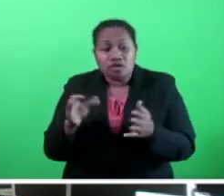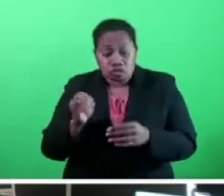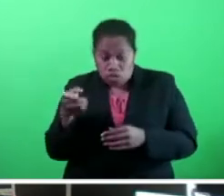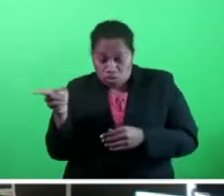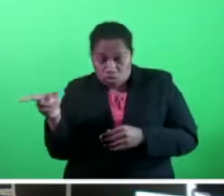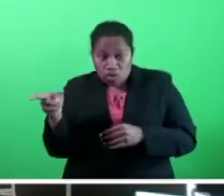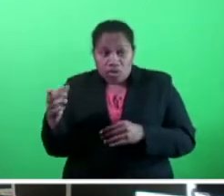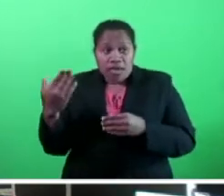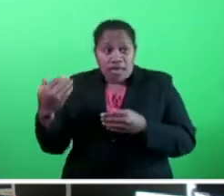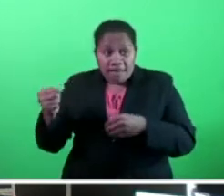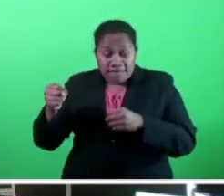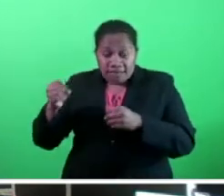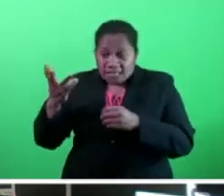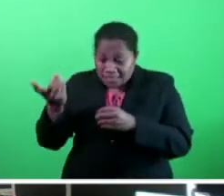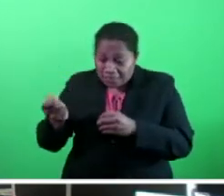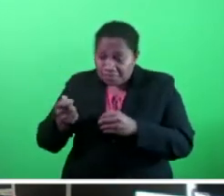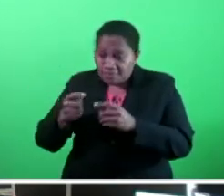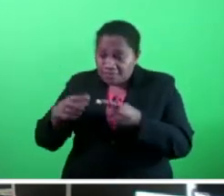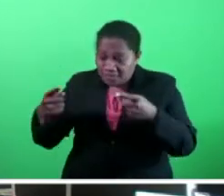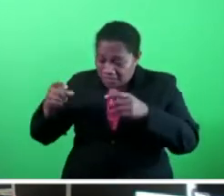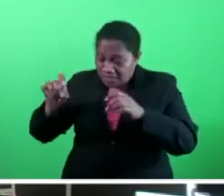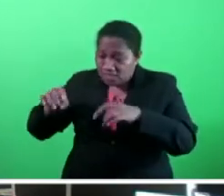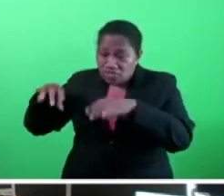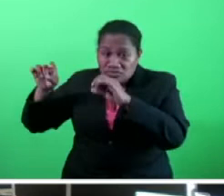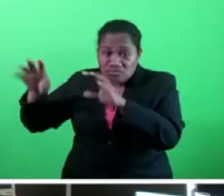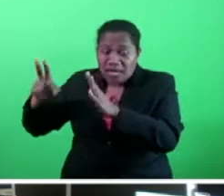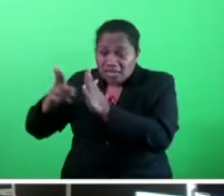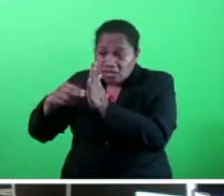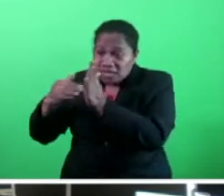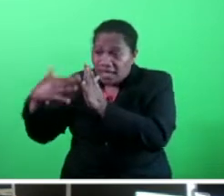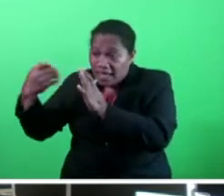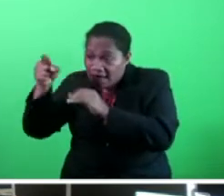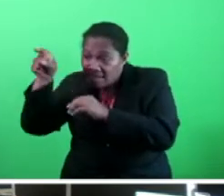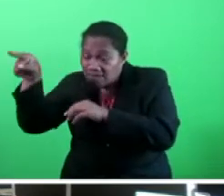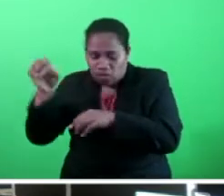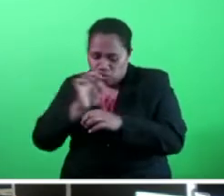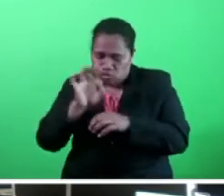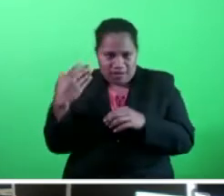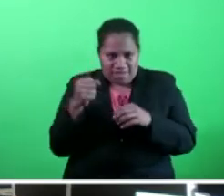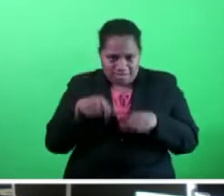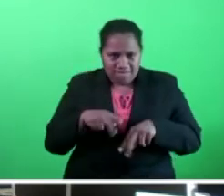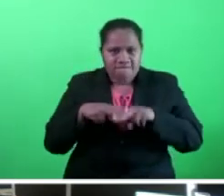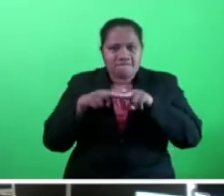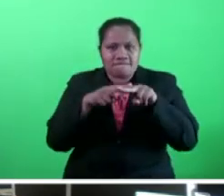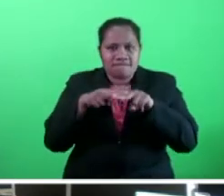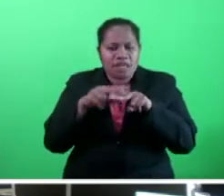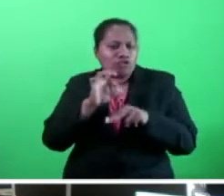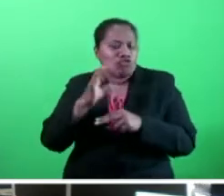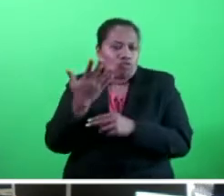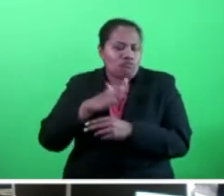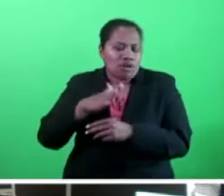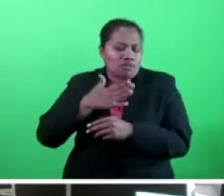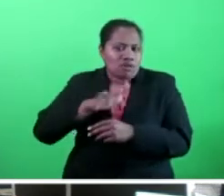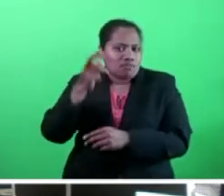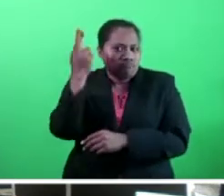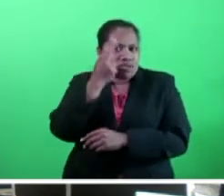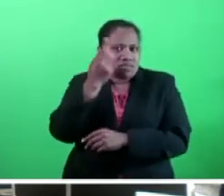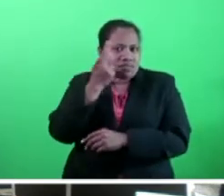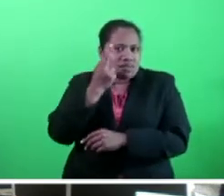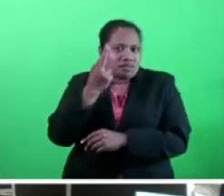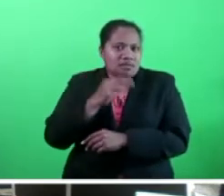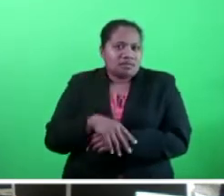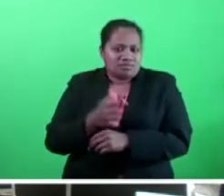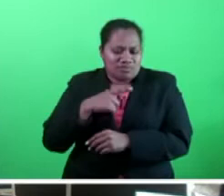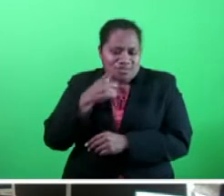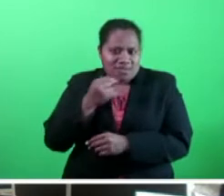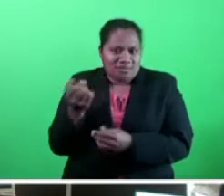which we don't have it here. And we don't want to take the chance of risk of importing any new disease which will add